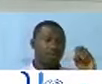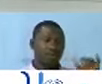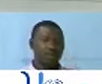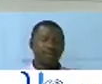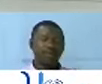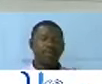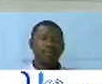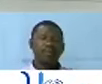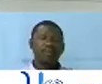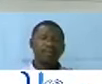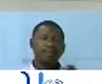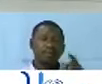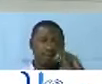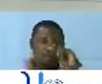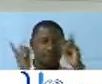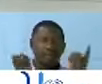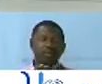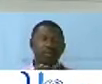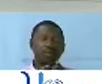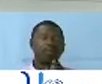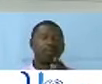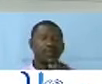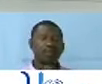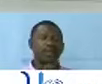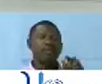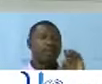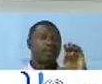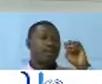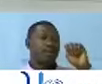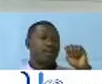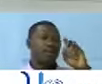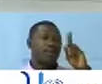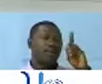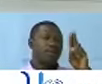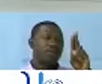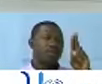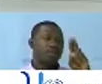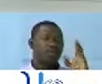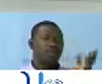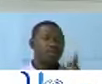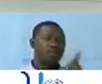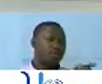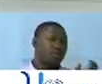letter. Can I please have the letter